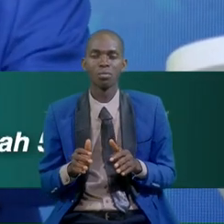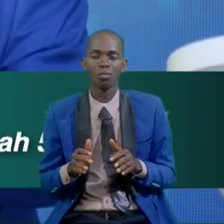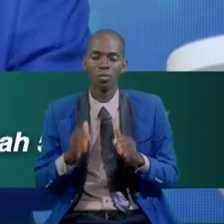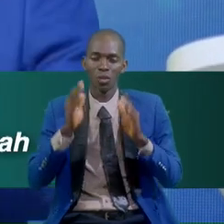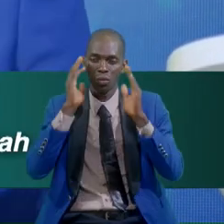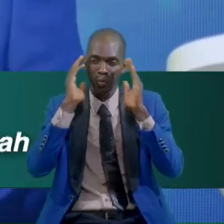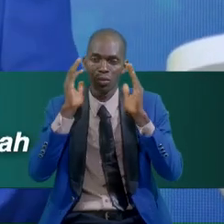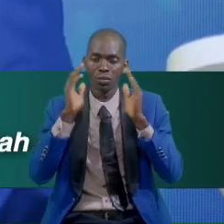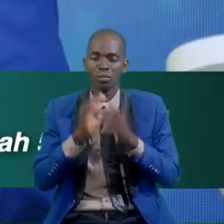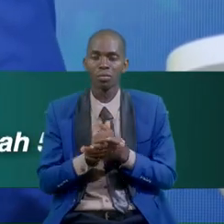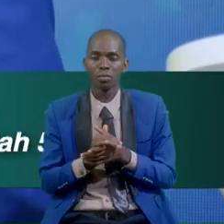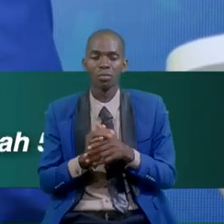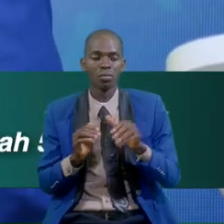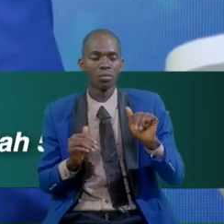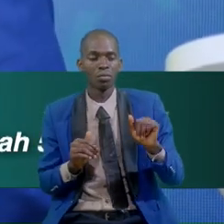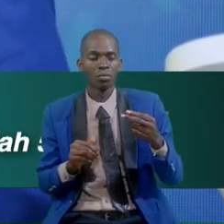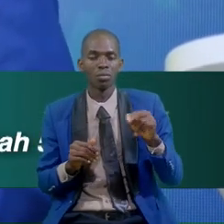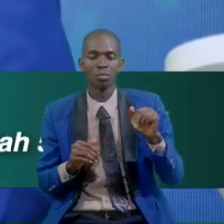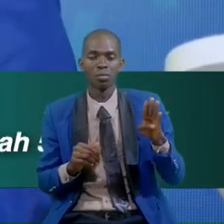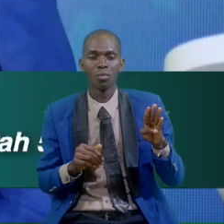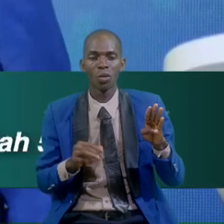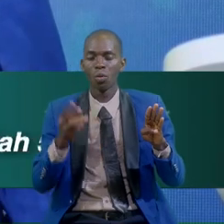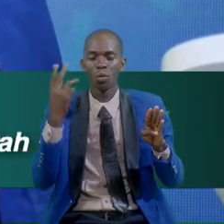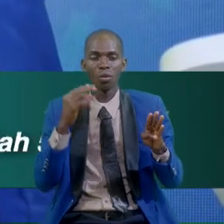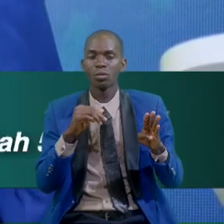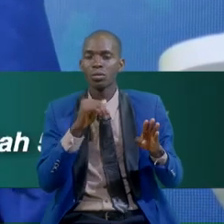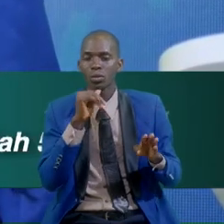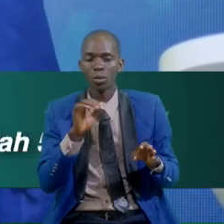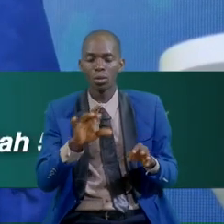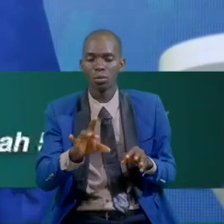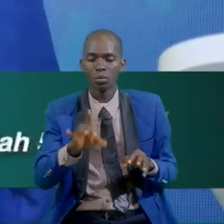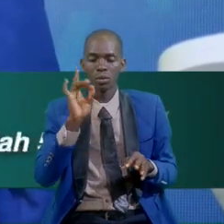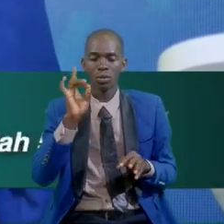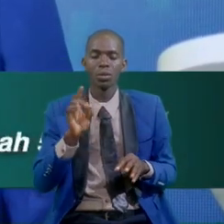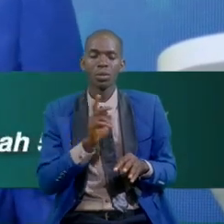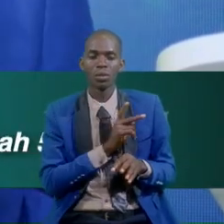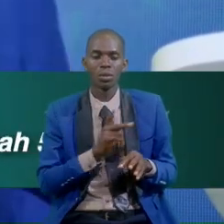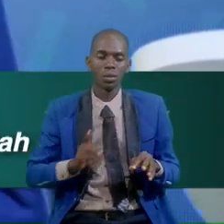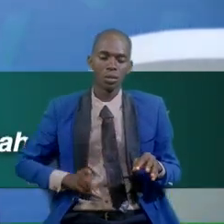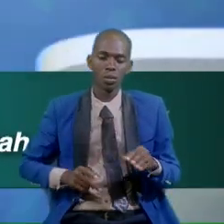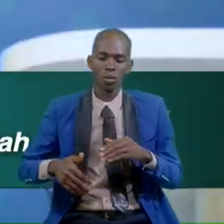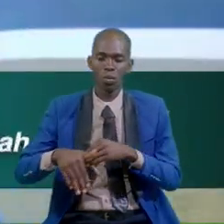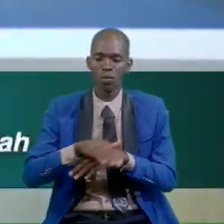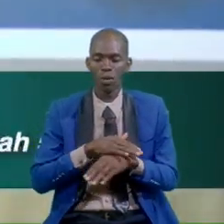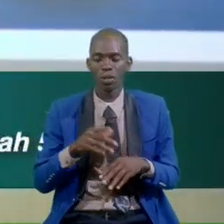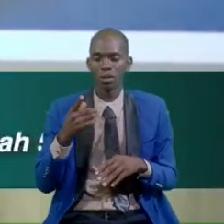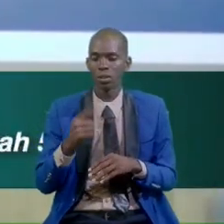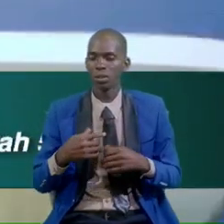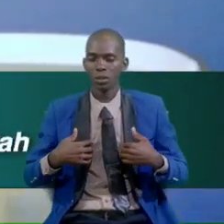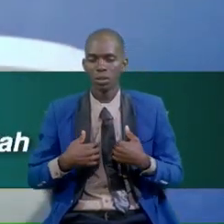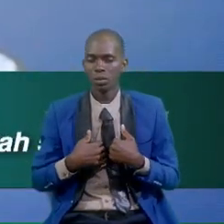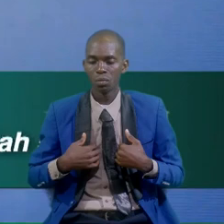Ahab, he wasn't appointed king over the beasts. He wasn't appointed